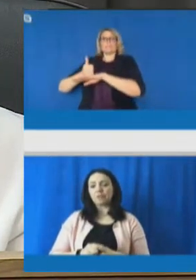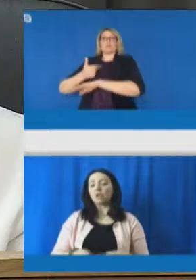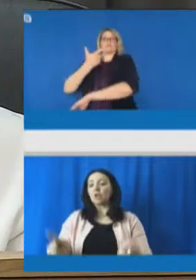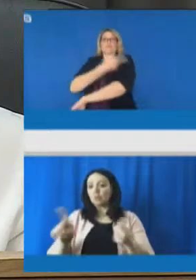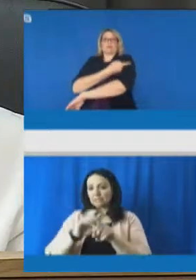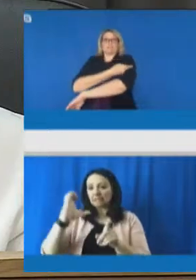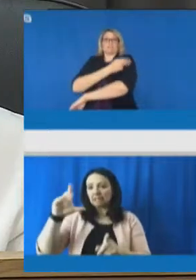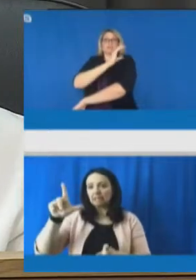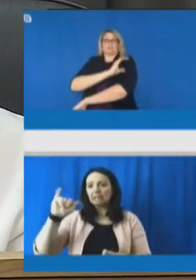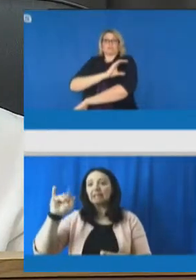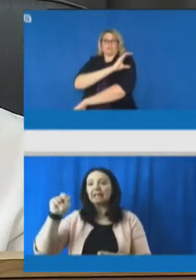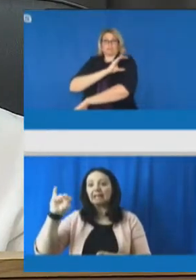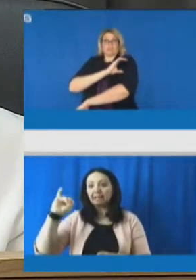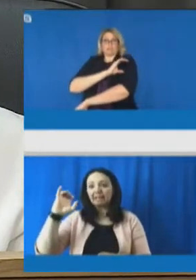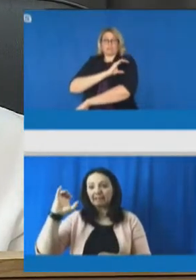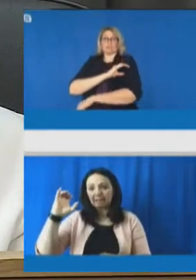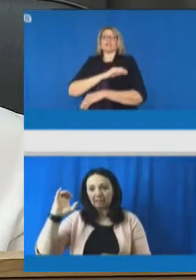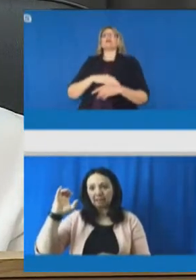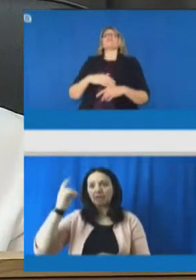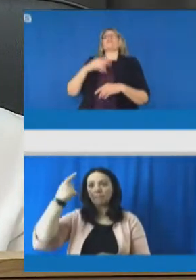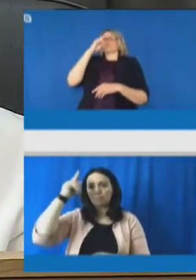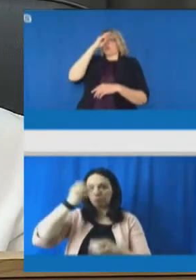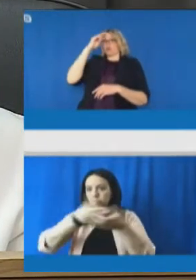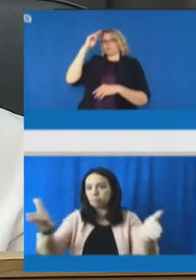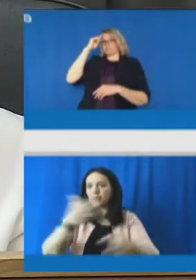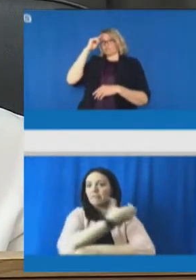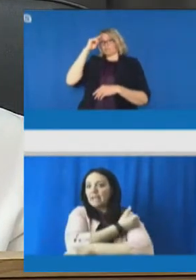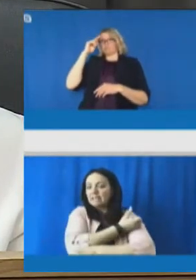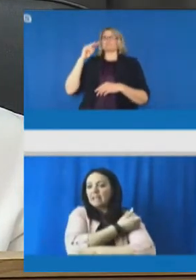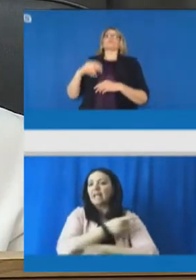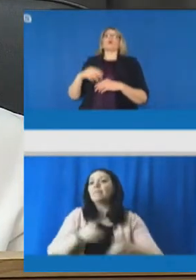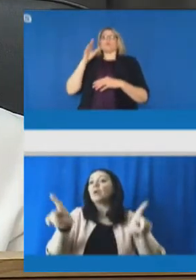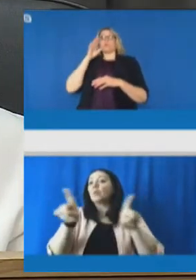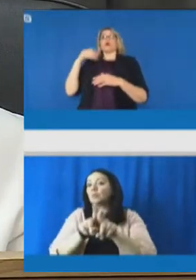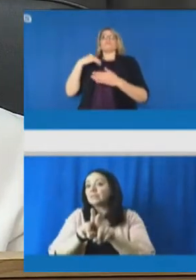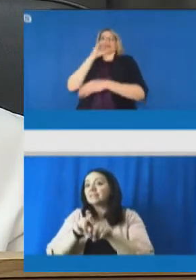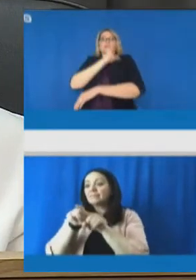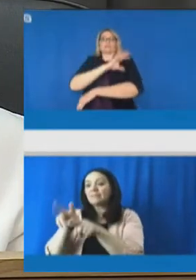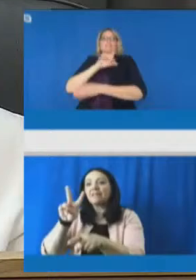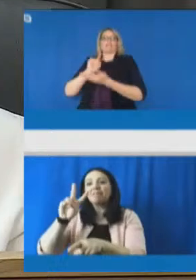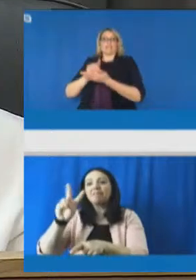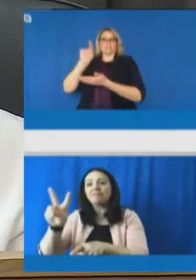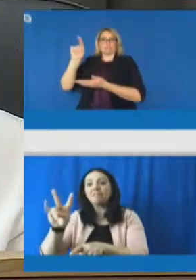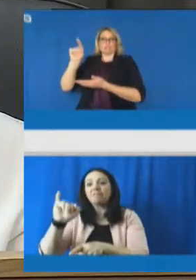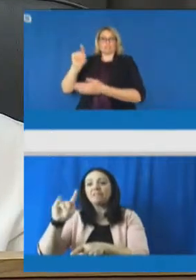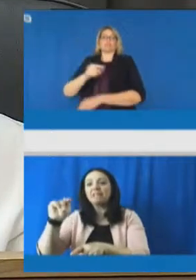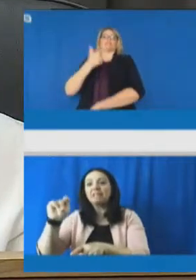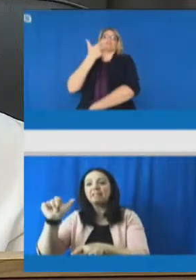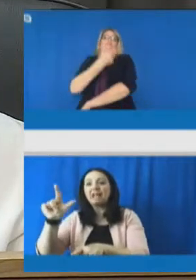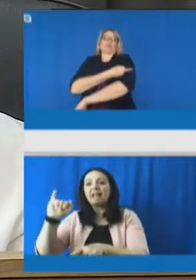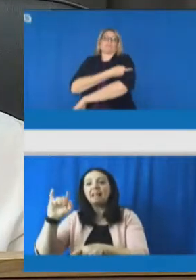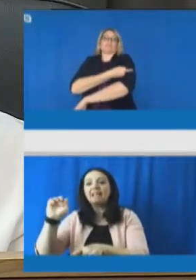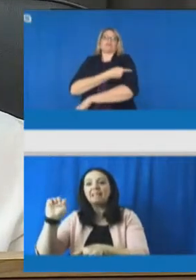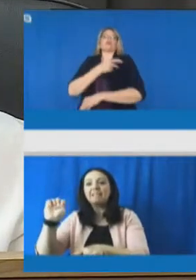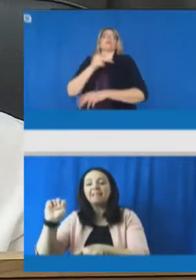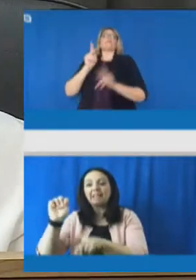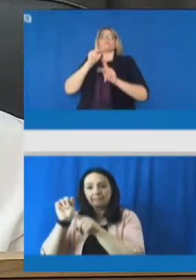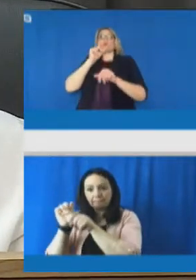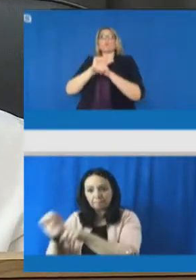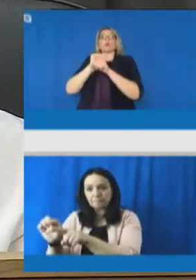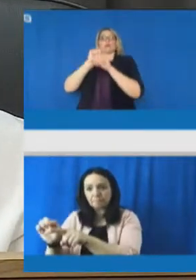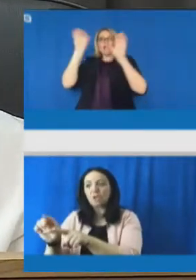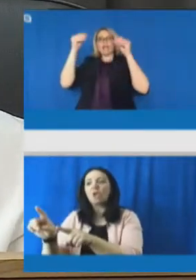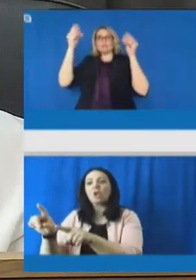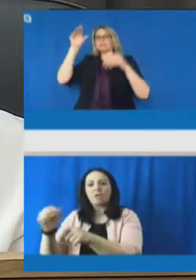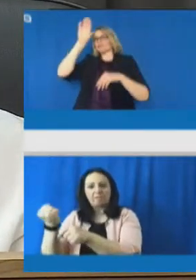Individuals with complex medical conditions will also have an opportunity to get vaccinated at these clinics. To be determined